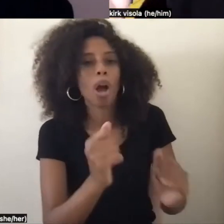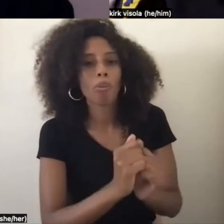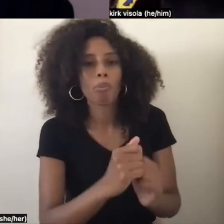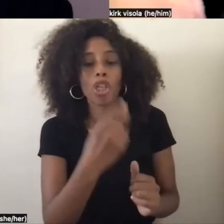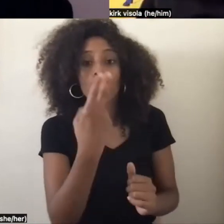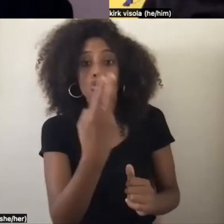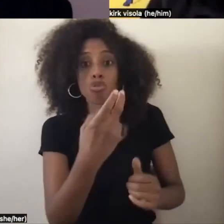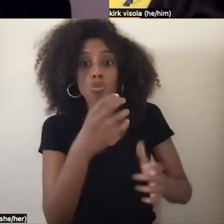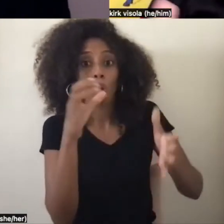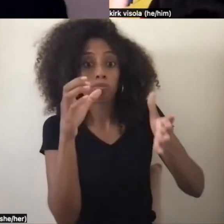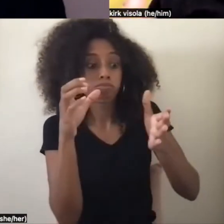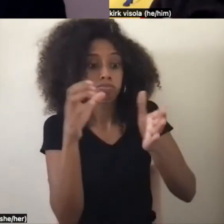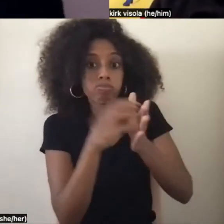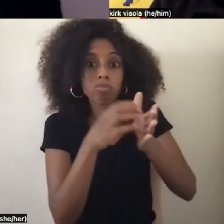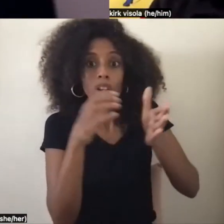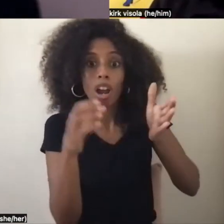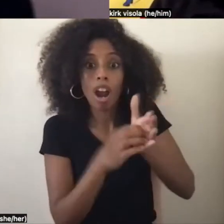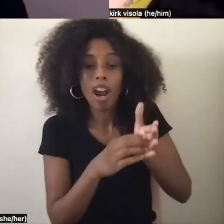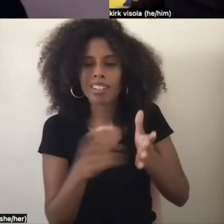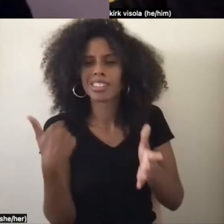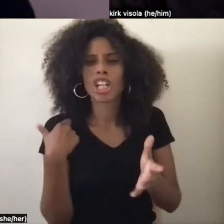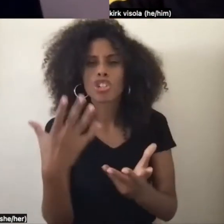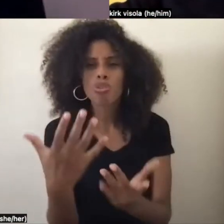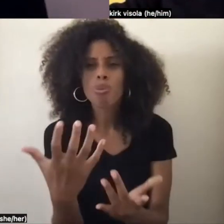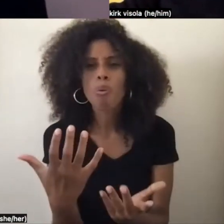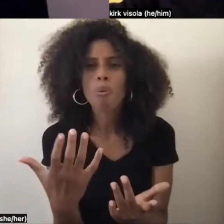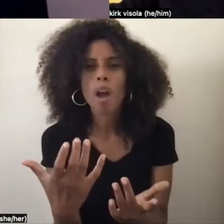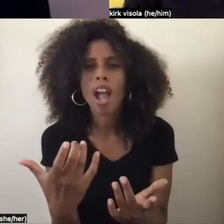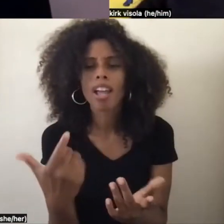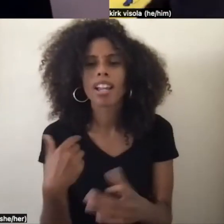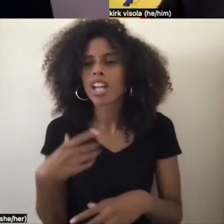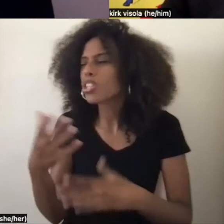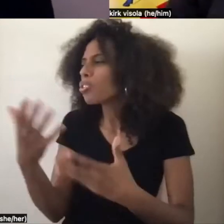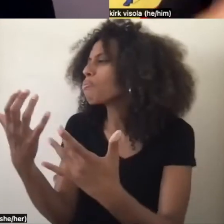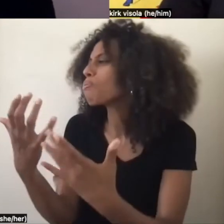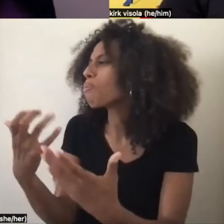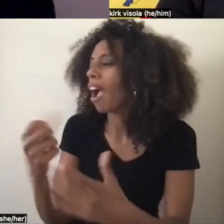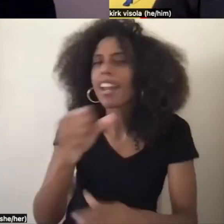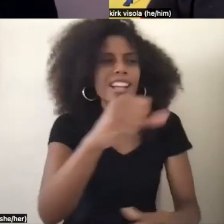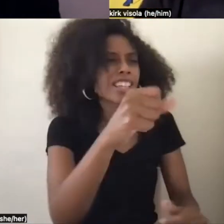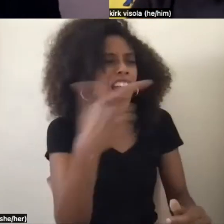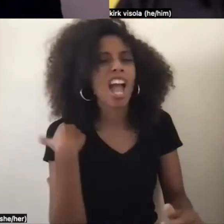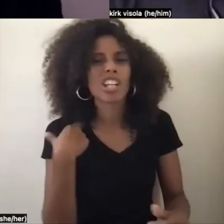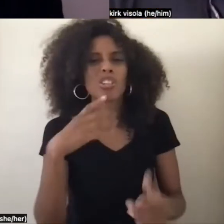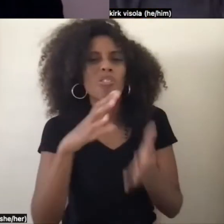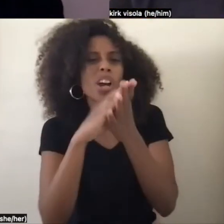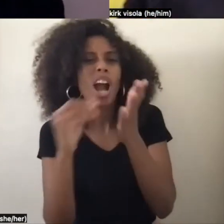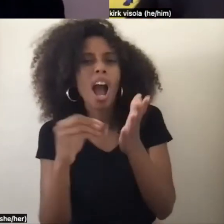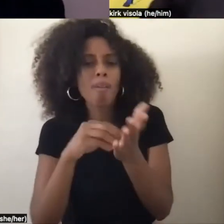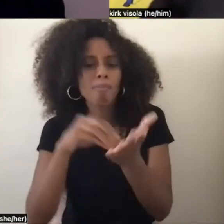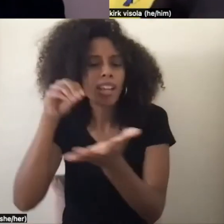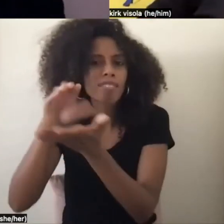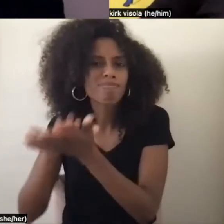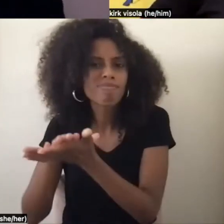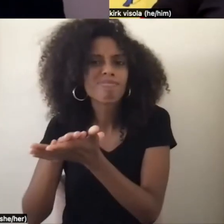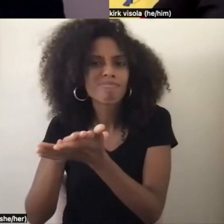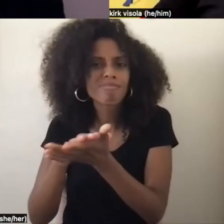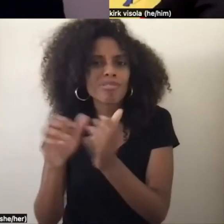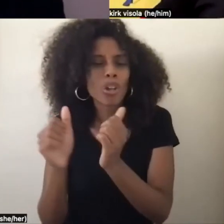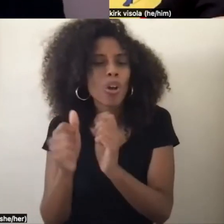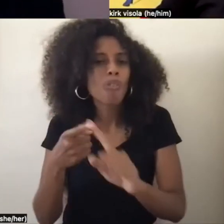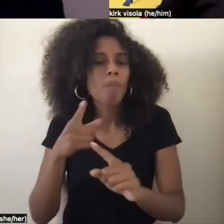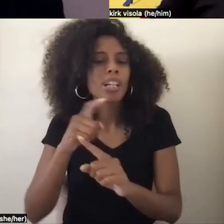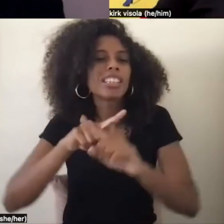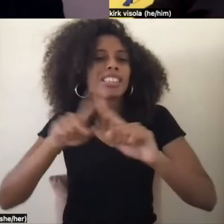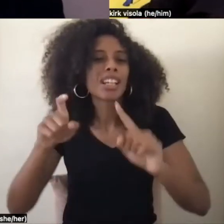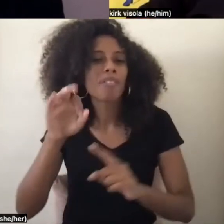Oh, you was. Mm-hmm. You had this copied and pasted from another post you had on Facebook. So get the fuck out of here with that. But yeah,